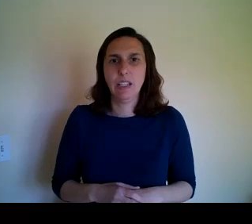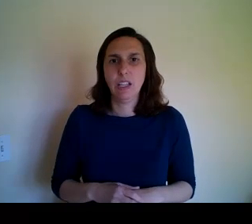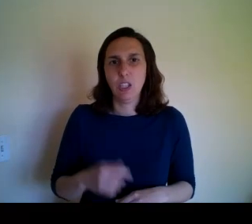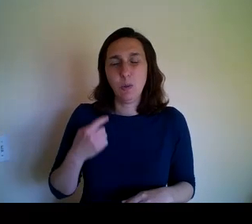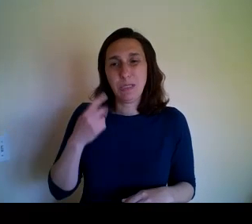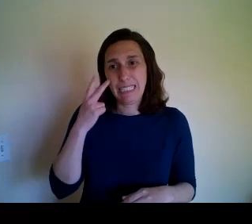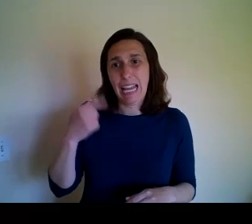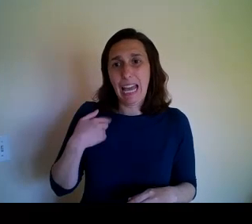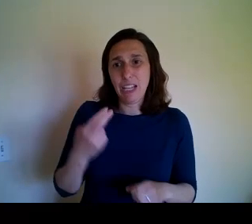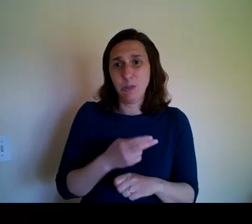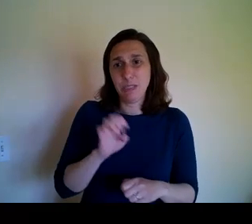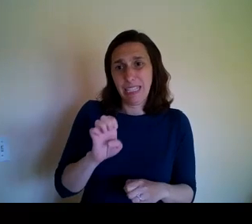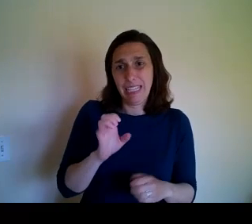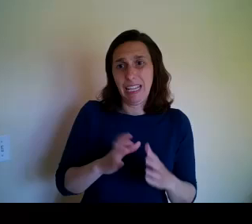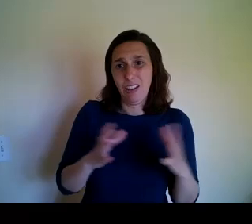because